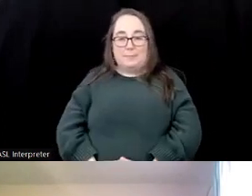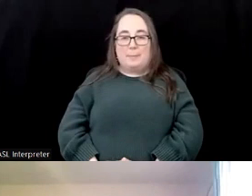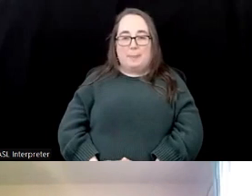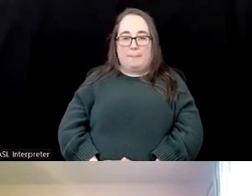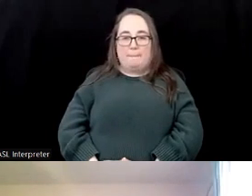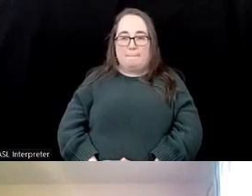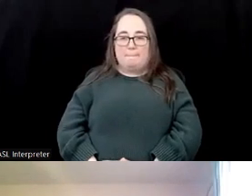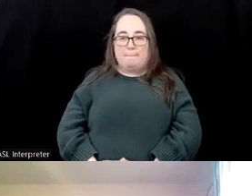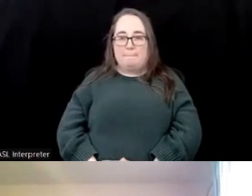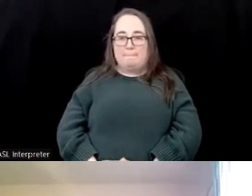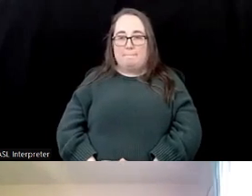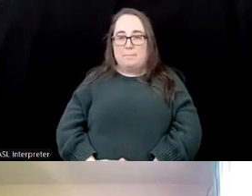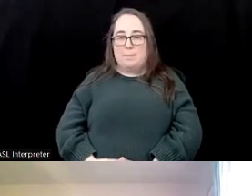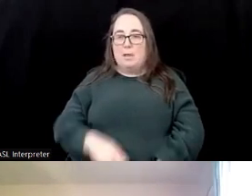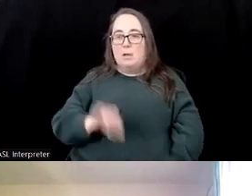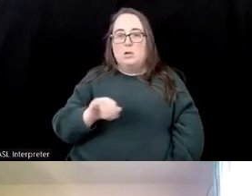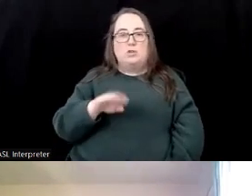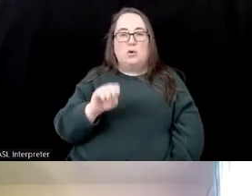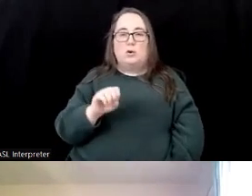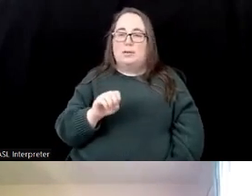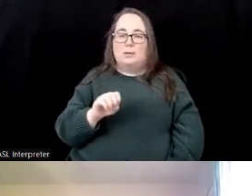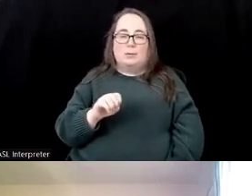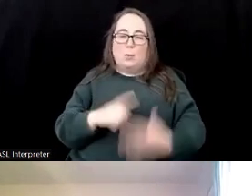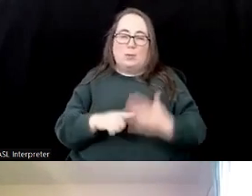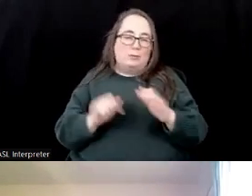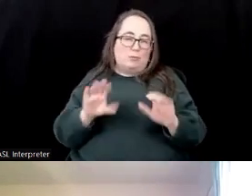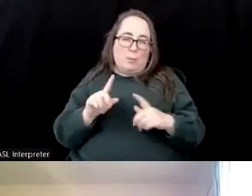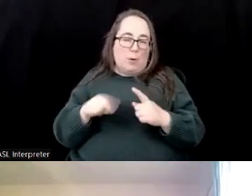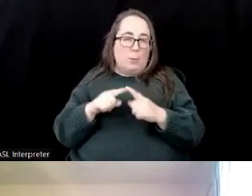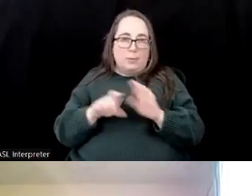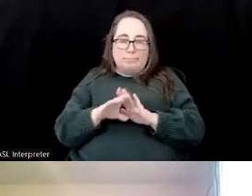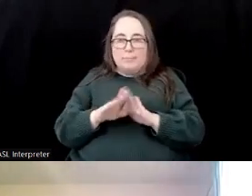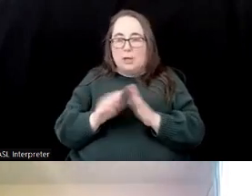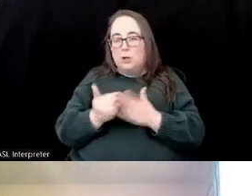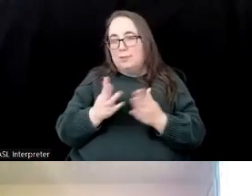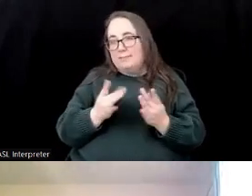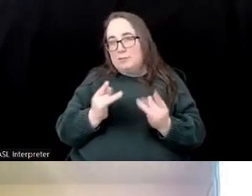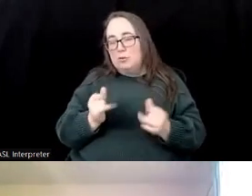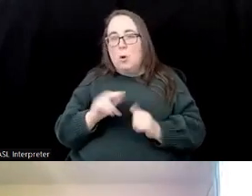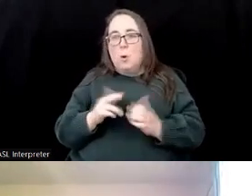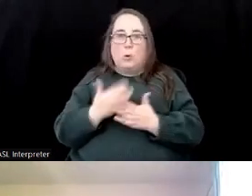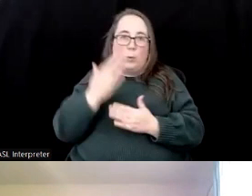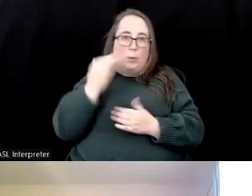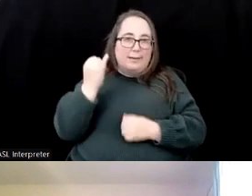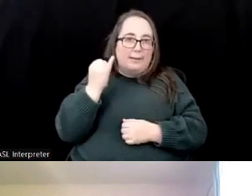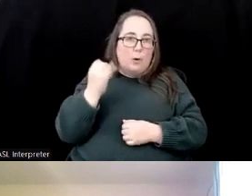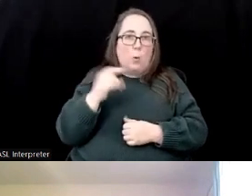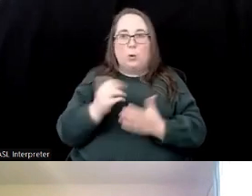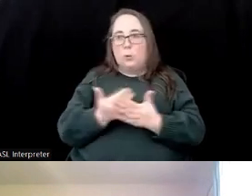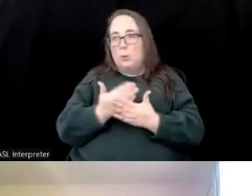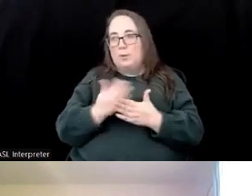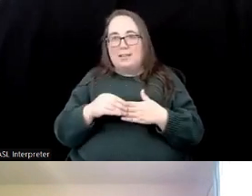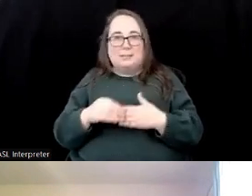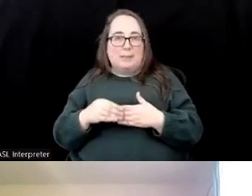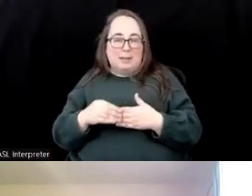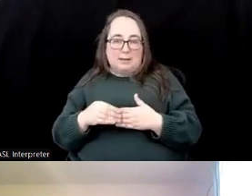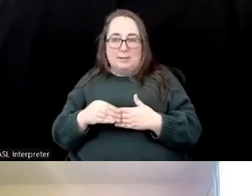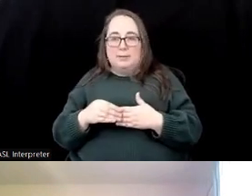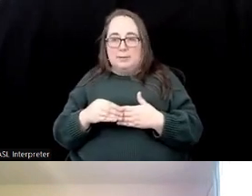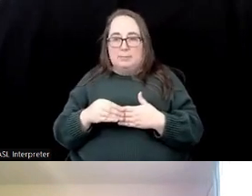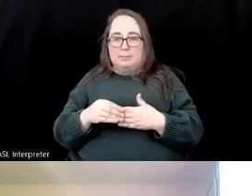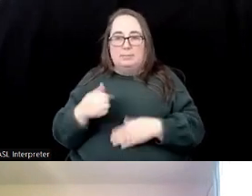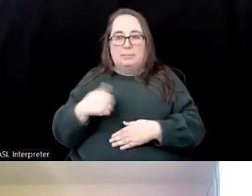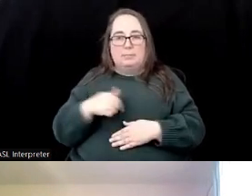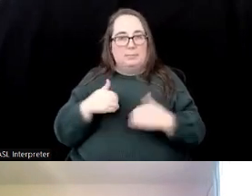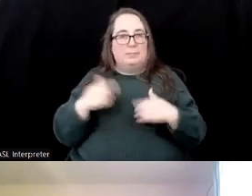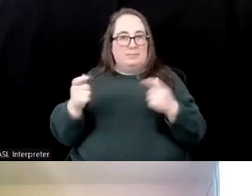What's really great is every time, through the years, as we develop a new efficiency or a new idea or a new flexibility, we have the